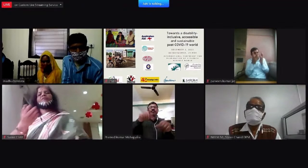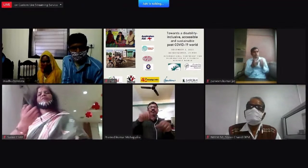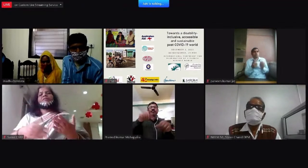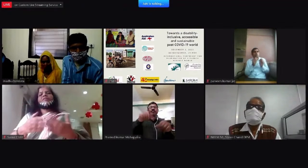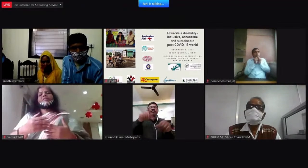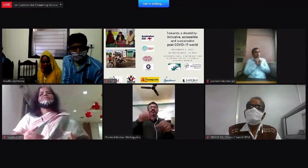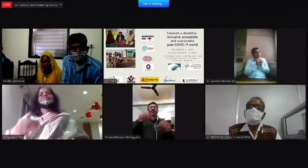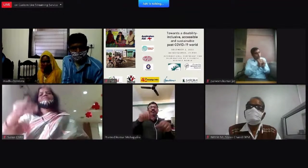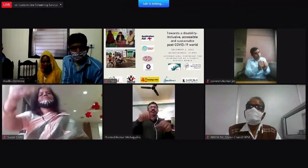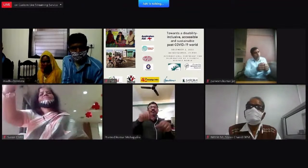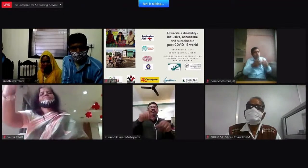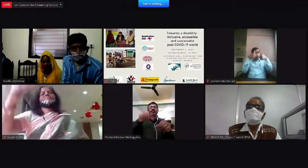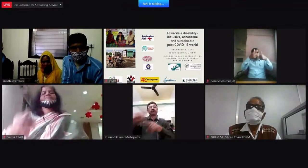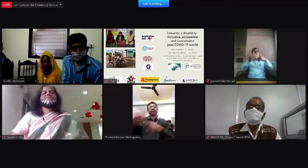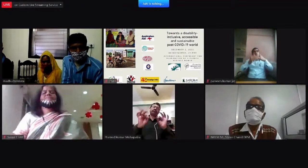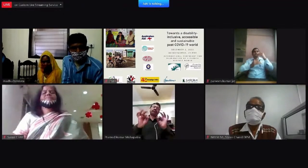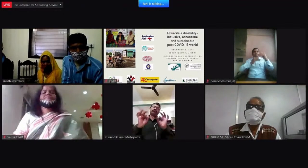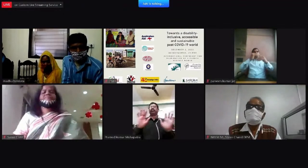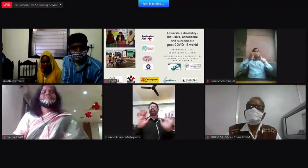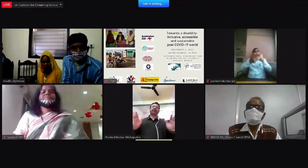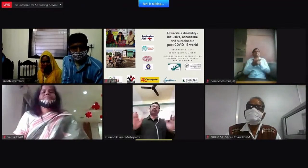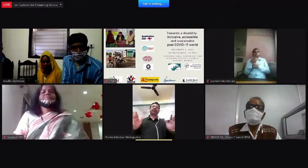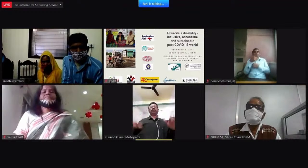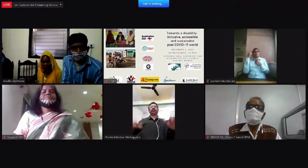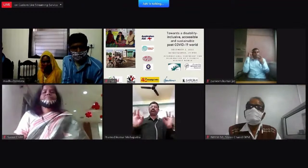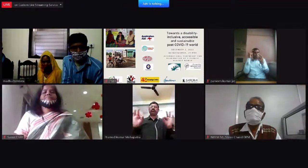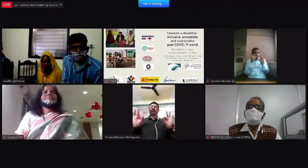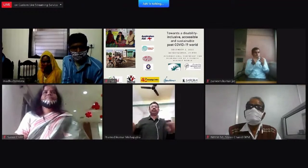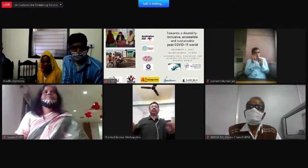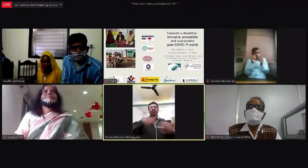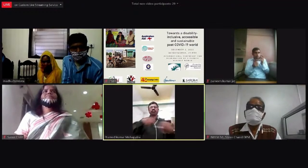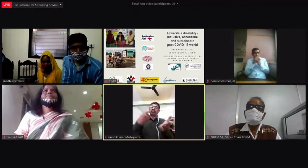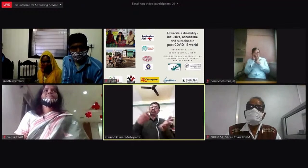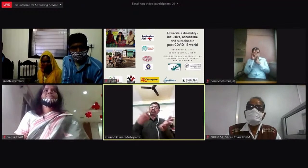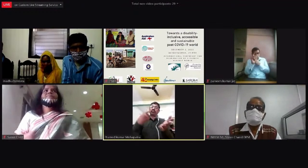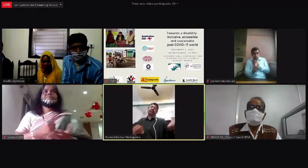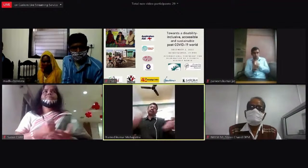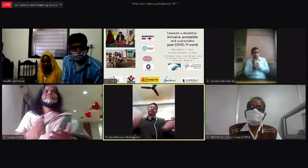be great if they can be inclusive, put in.